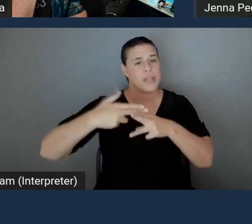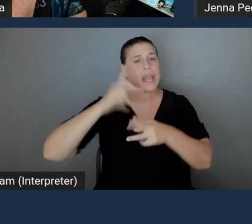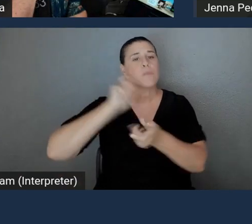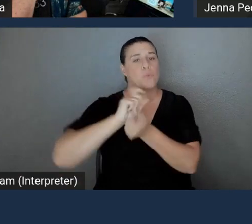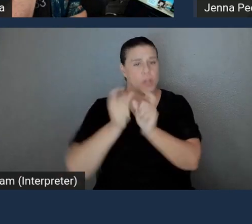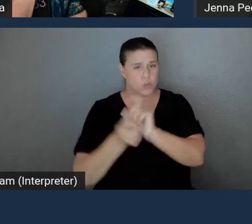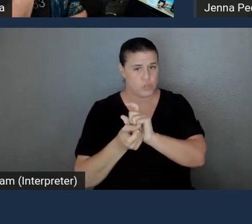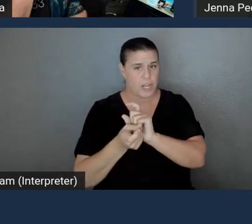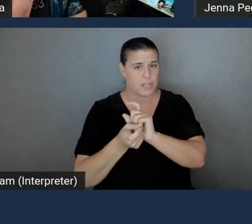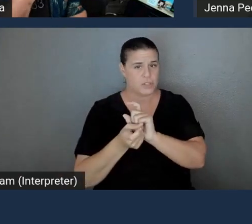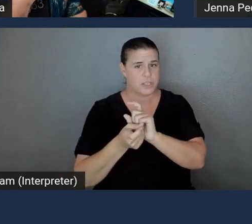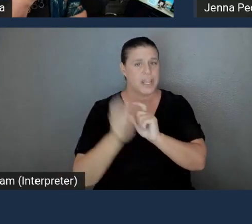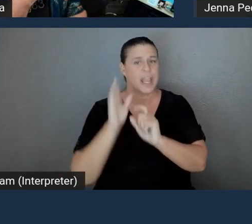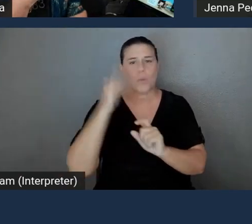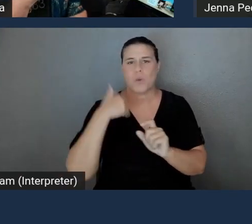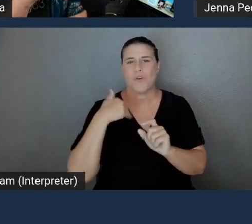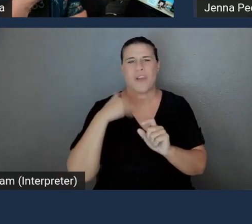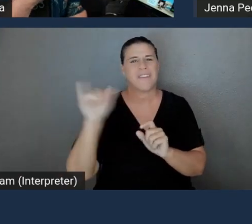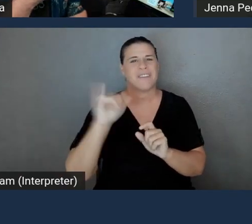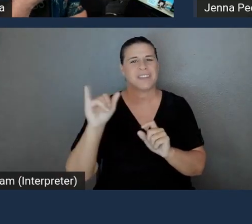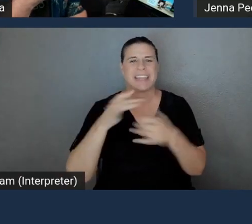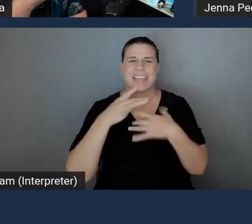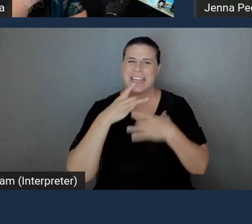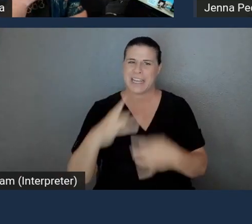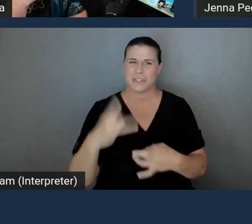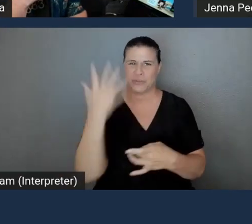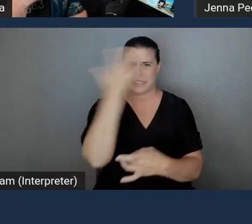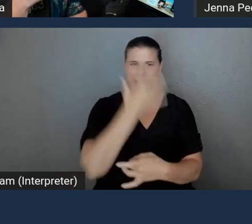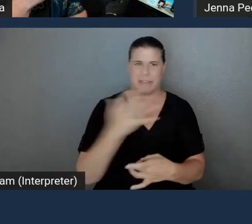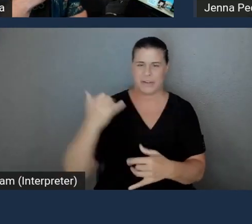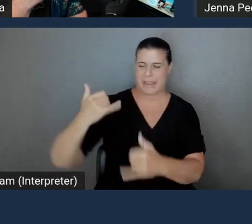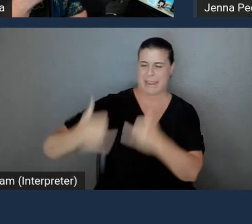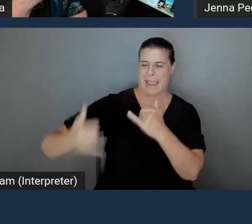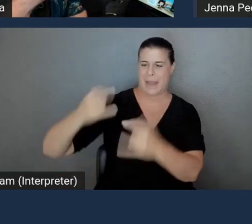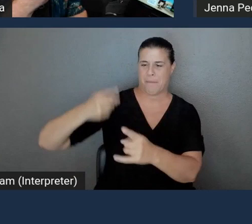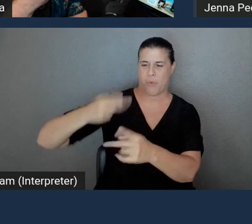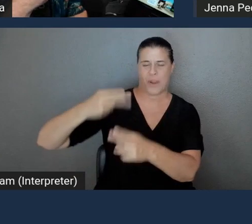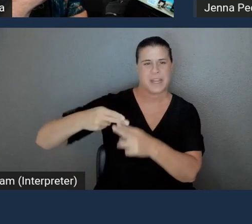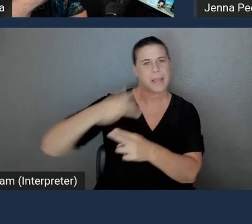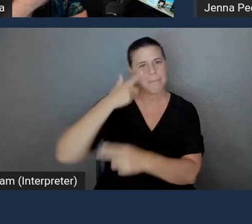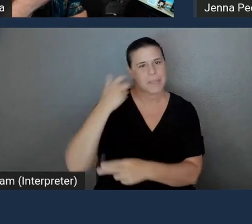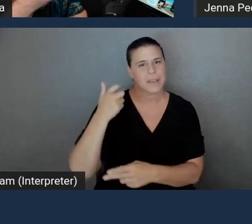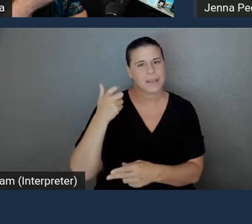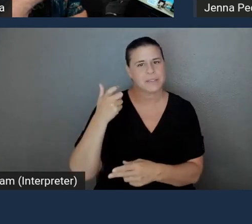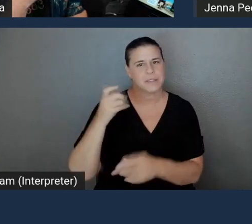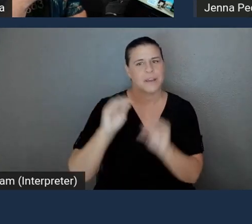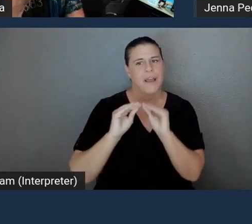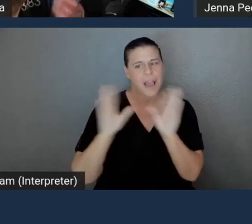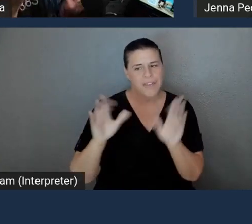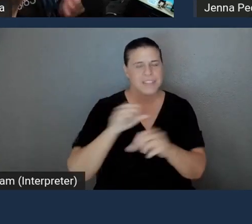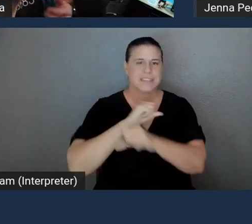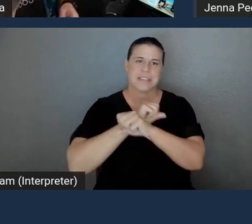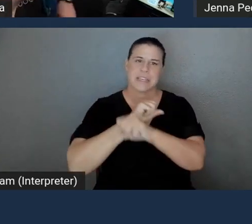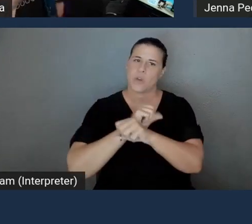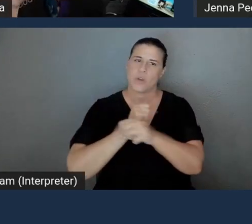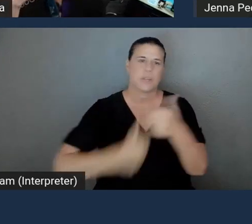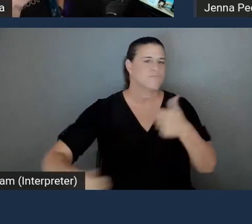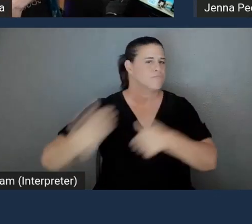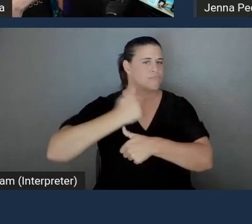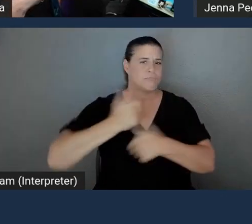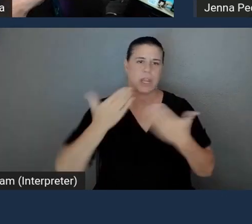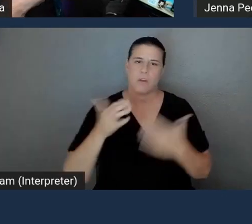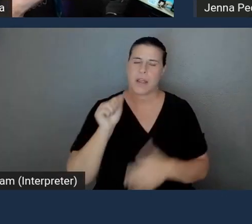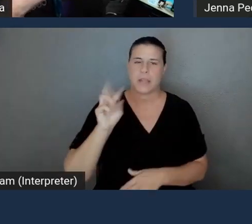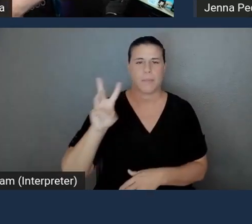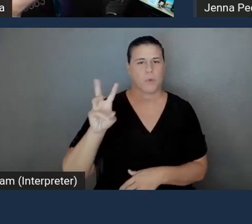Jenna. So this will have kind of an interesting looking endpoint name to it. And that's because obviously security is job one here at AWS. Yeah.